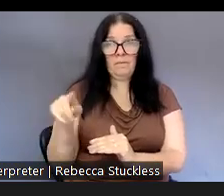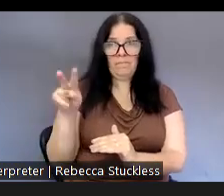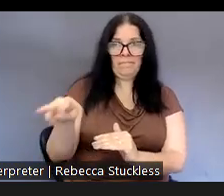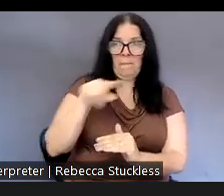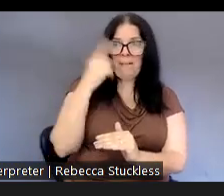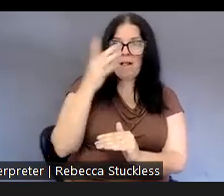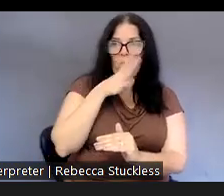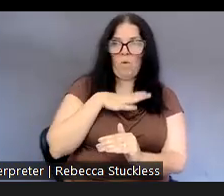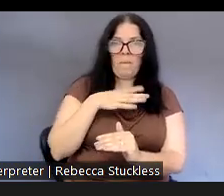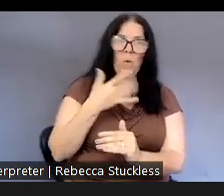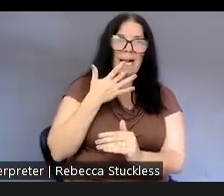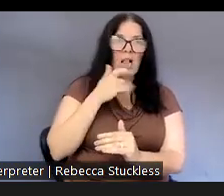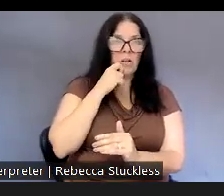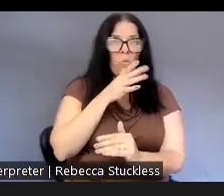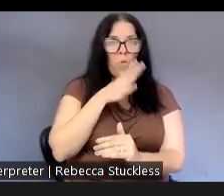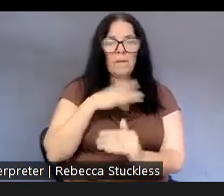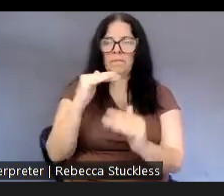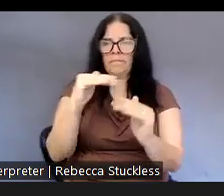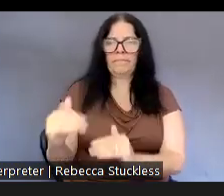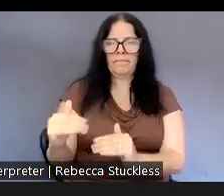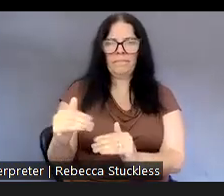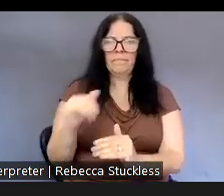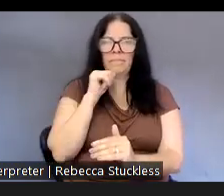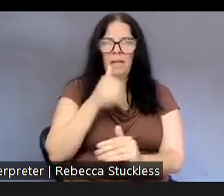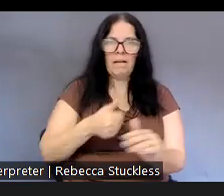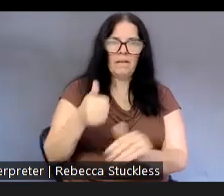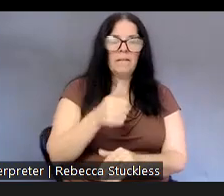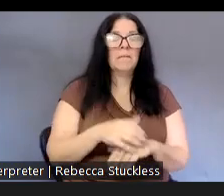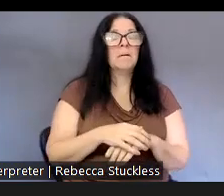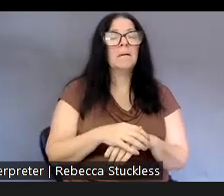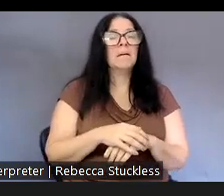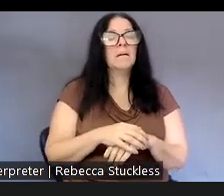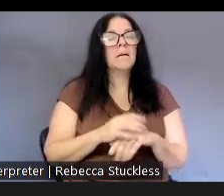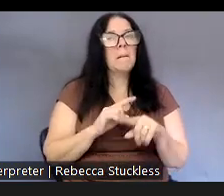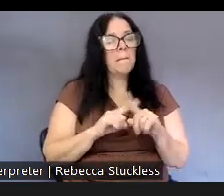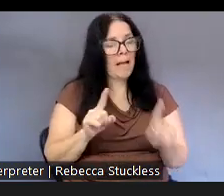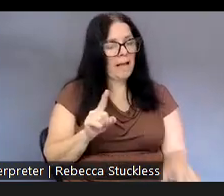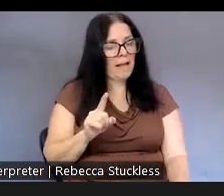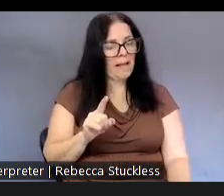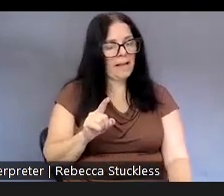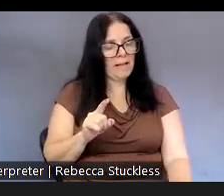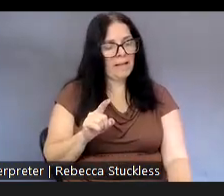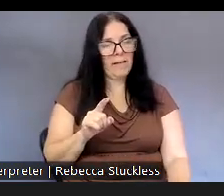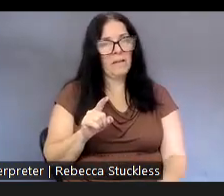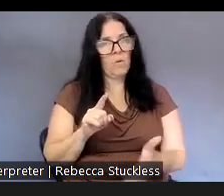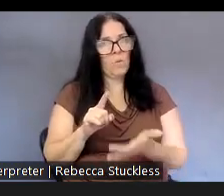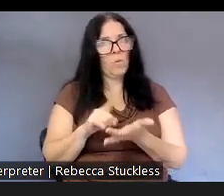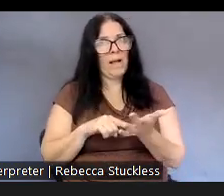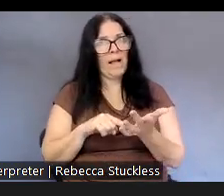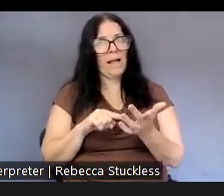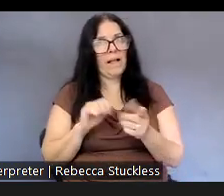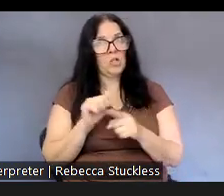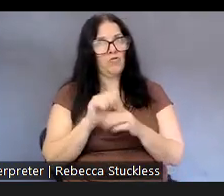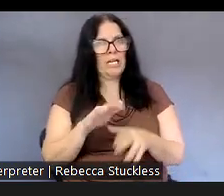position in the hospital. But now here's something that the trainer or the presenter didn't